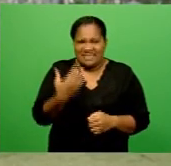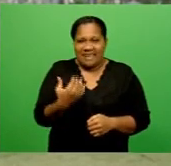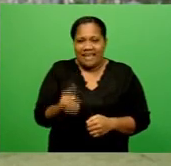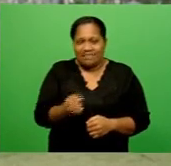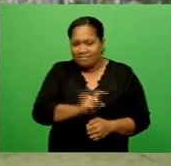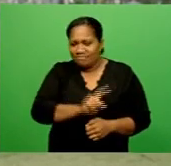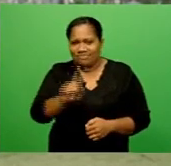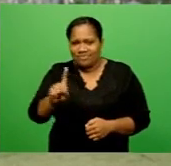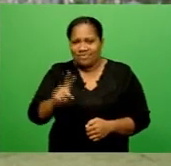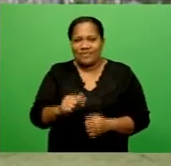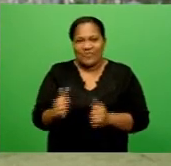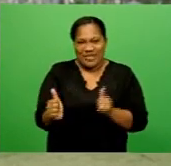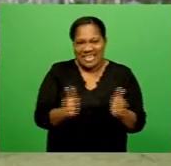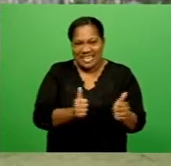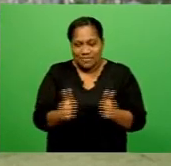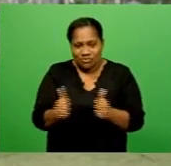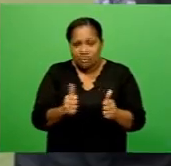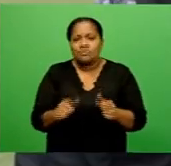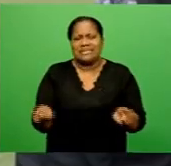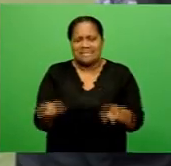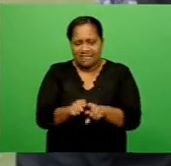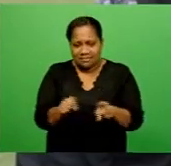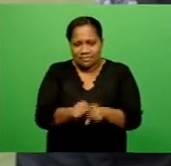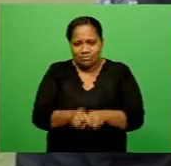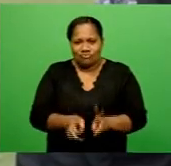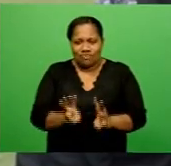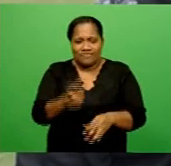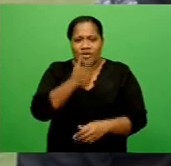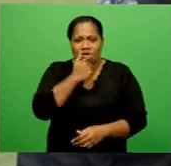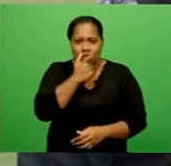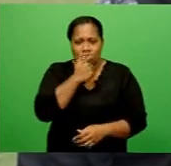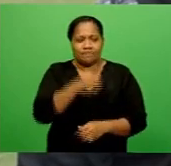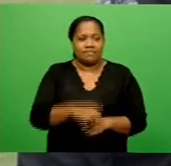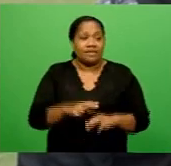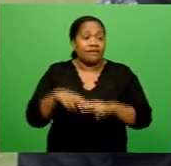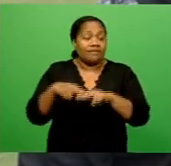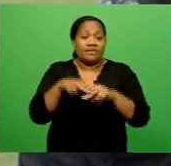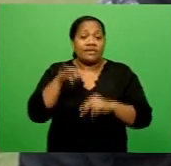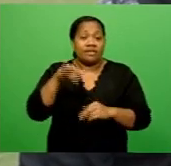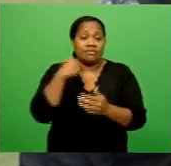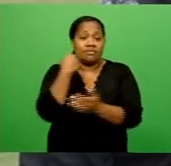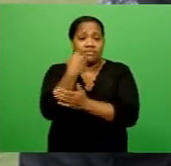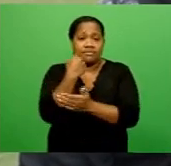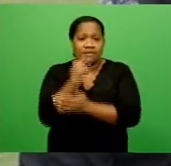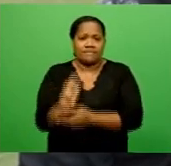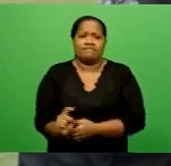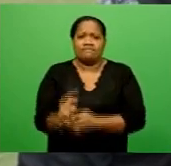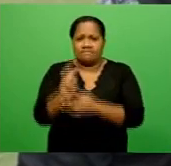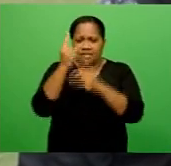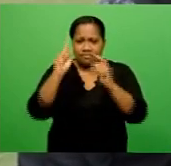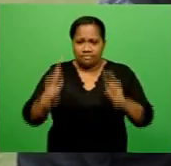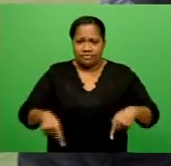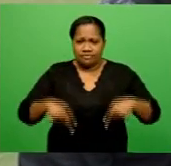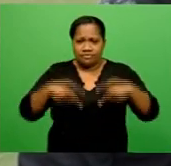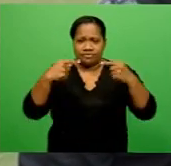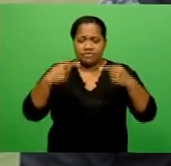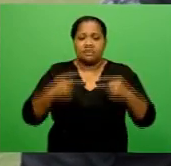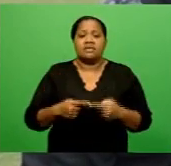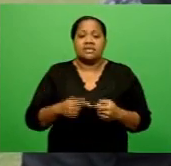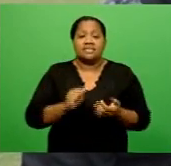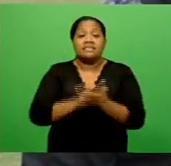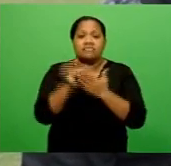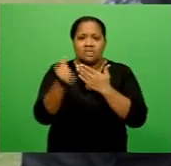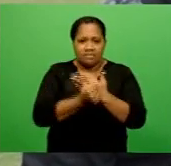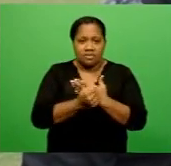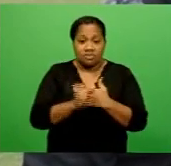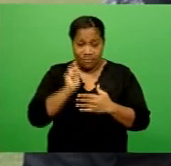we are having the same pathway for our referees. Fiji Tats Rugby has its first National Club Championship in September, and by then they